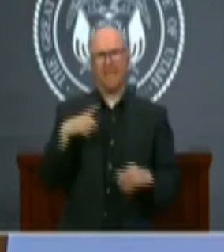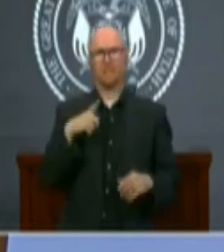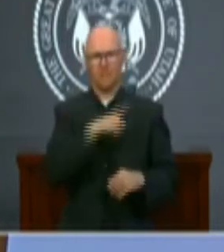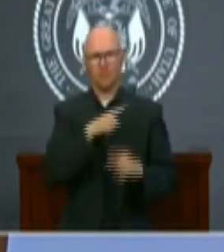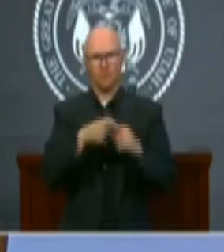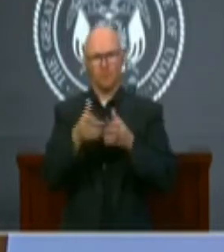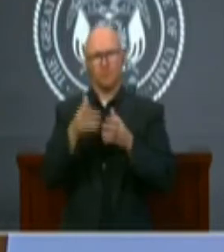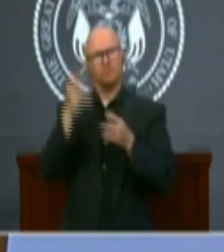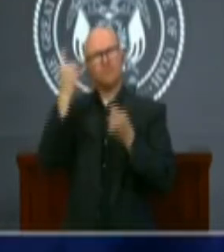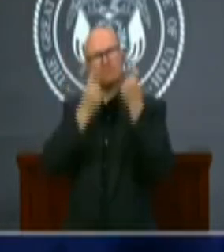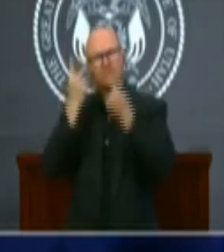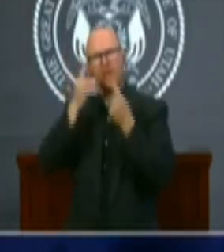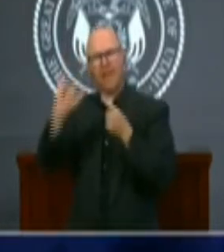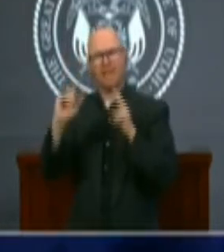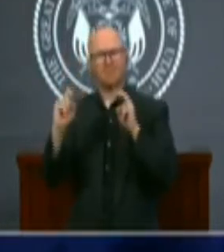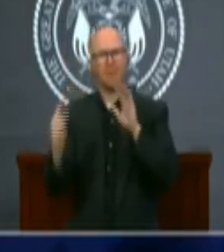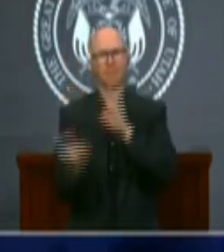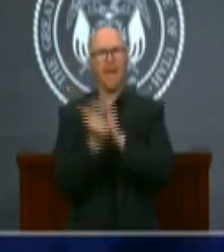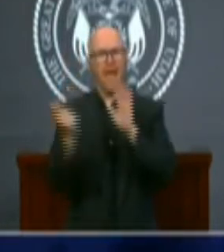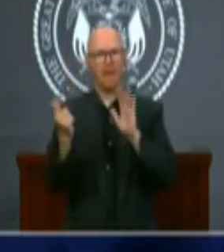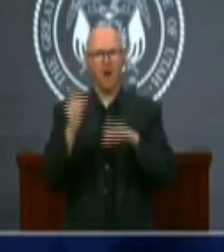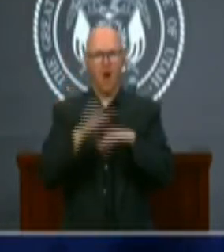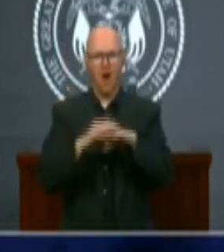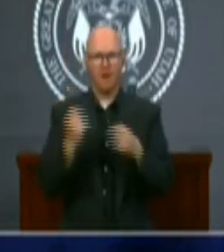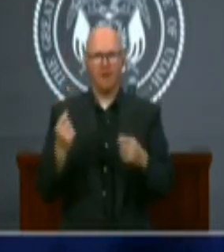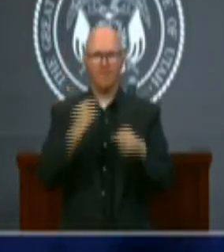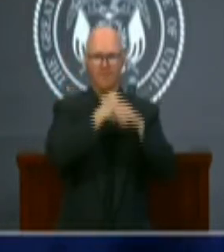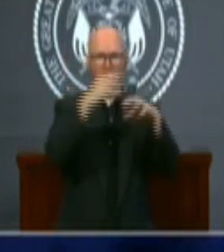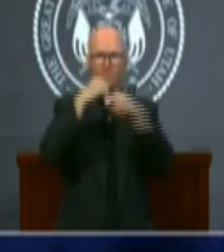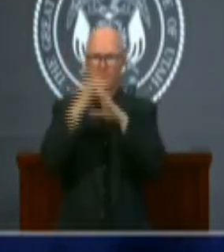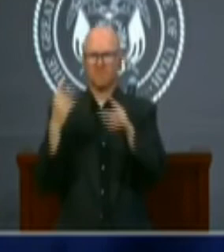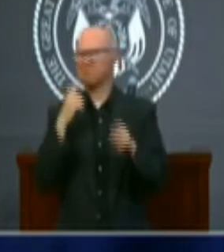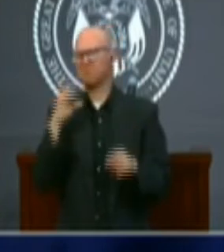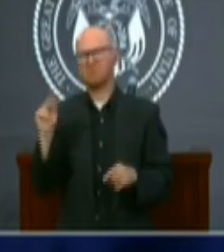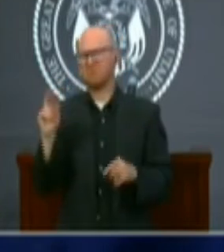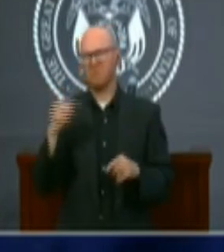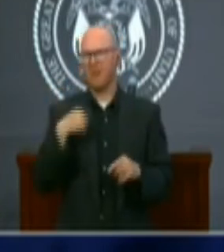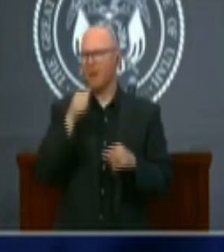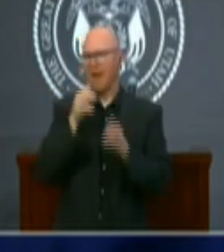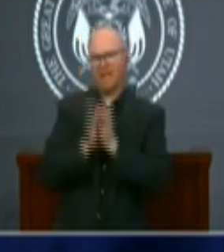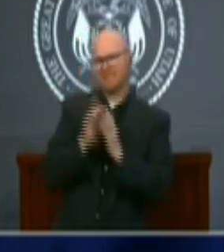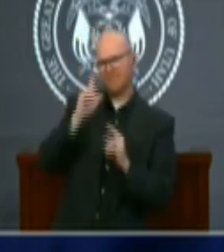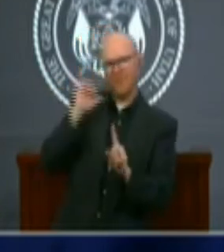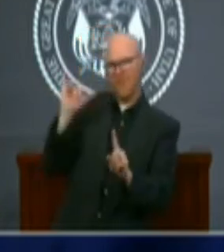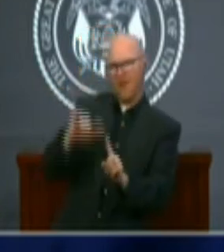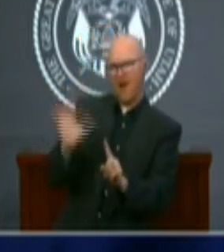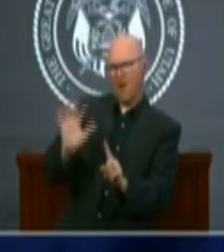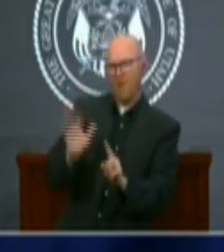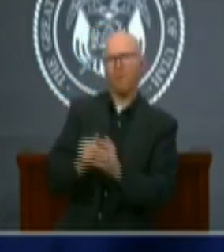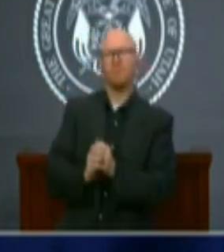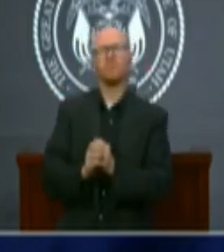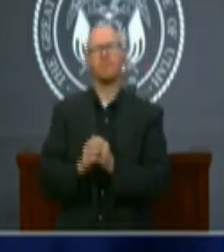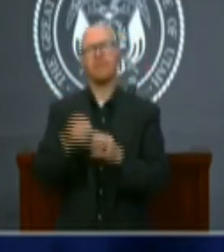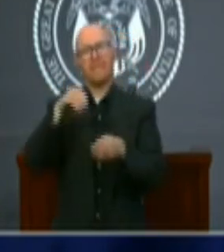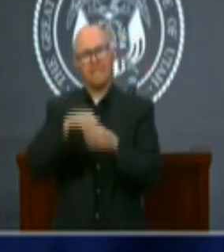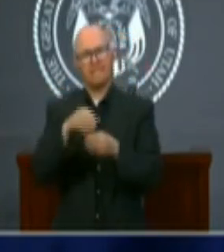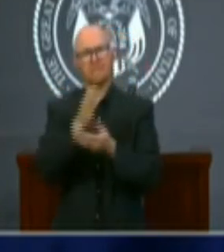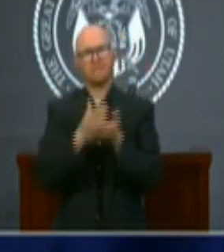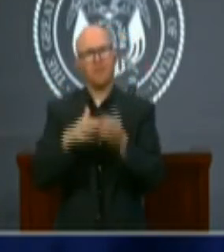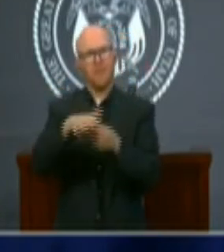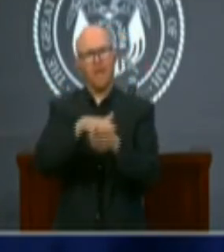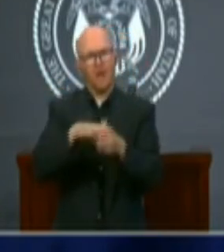all-out ban? What I would like, no, I would not ask the legislature for an all-out ban. What I would like to see happen is in areas